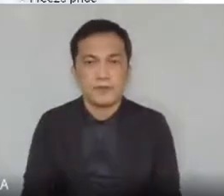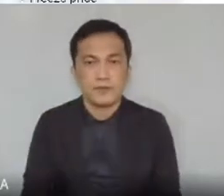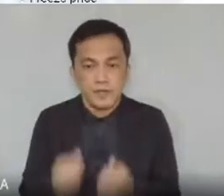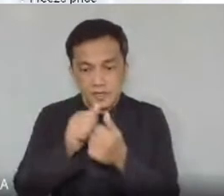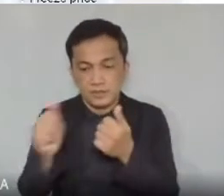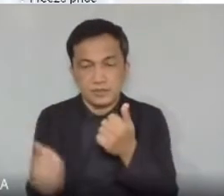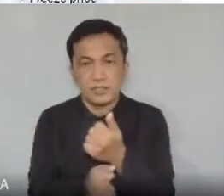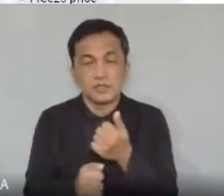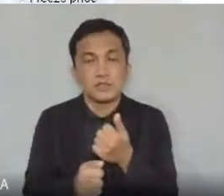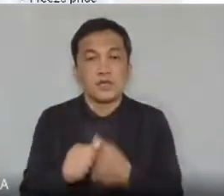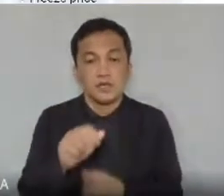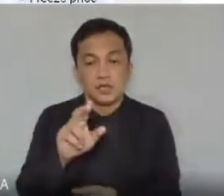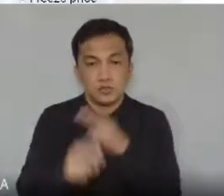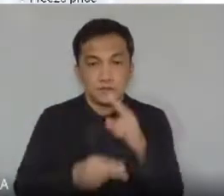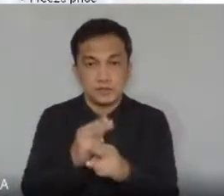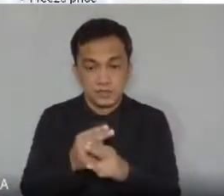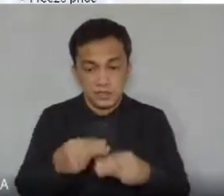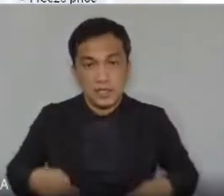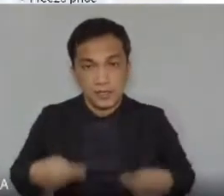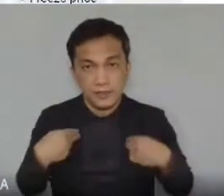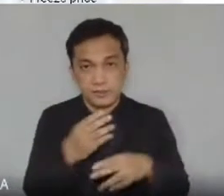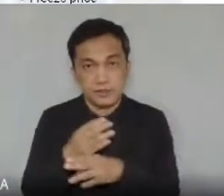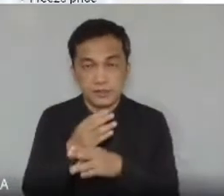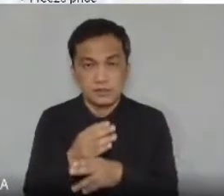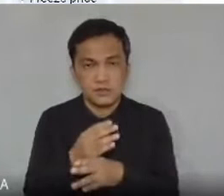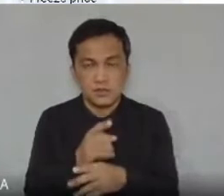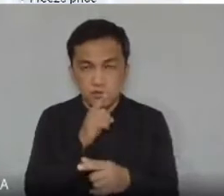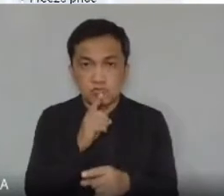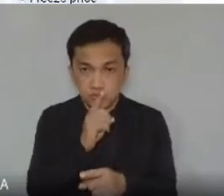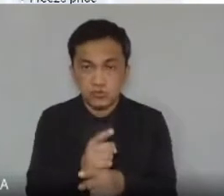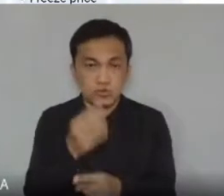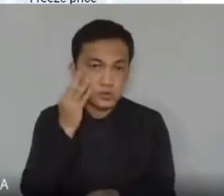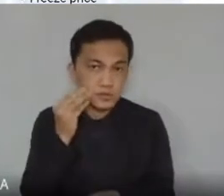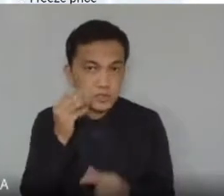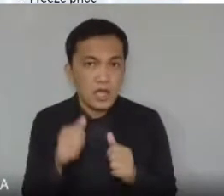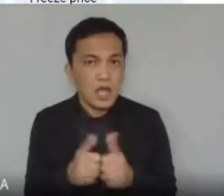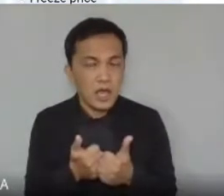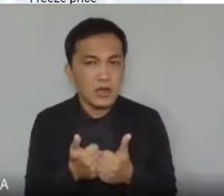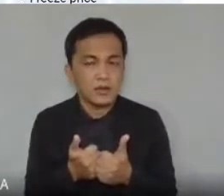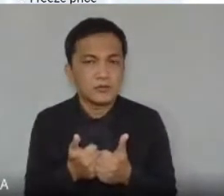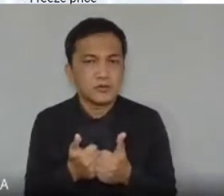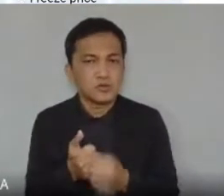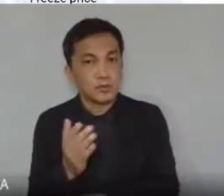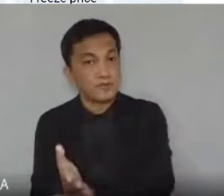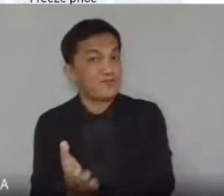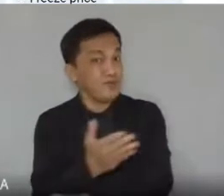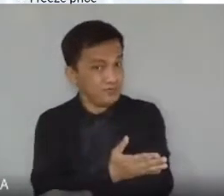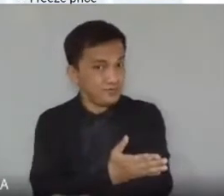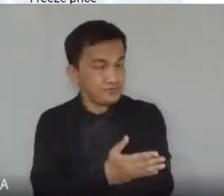Okay. In this slide, we show you the prevention and control